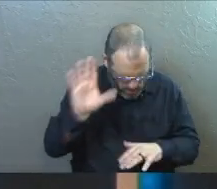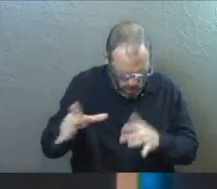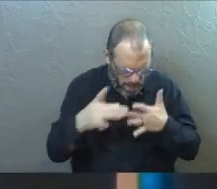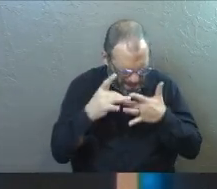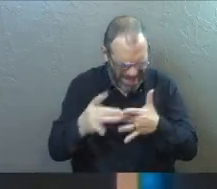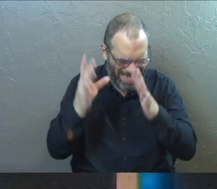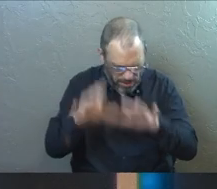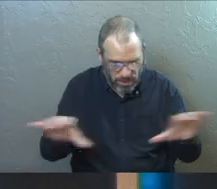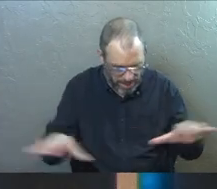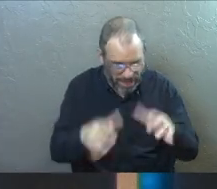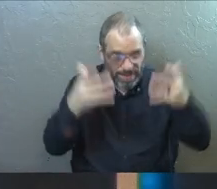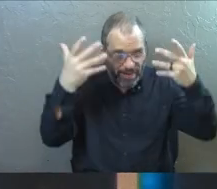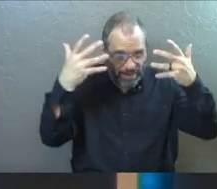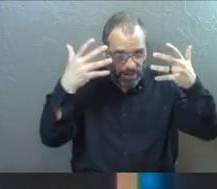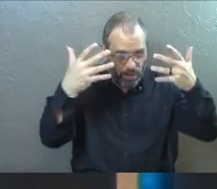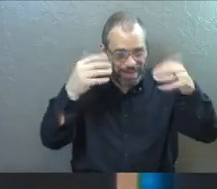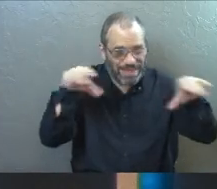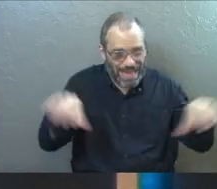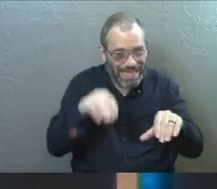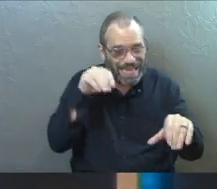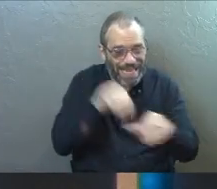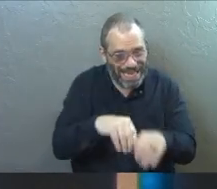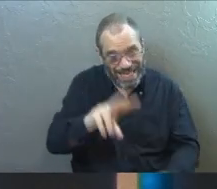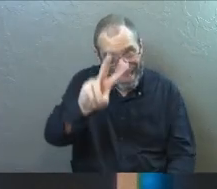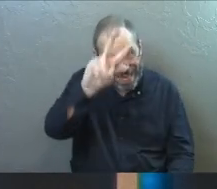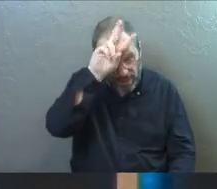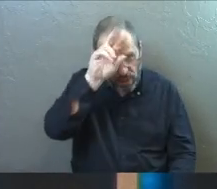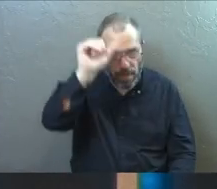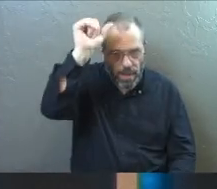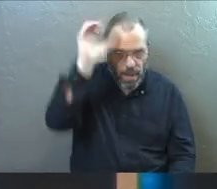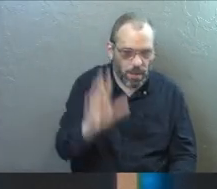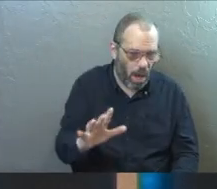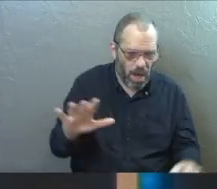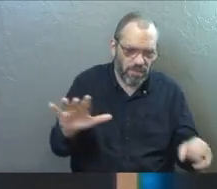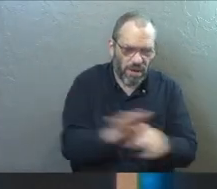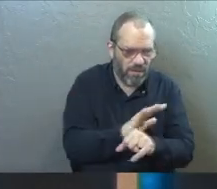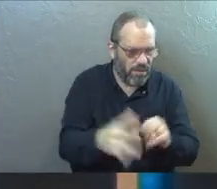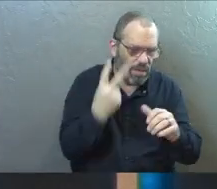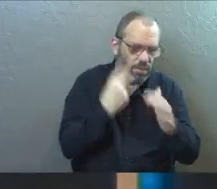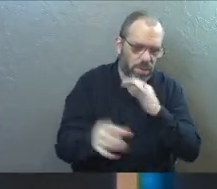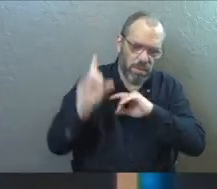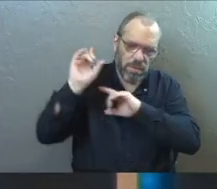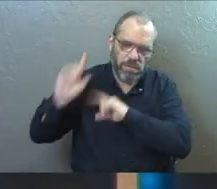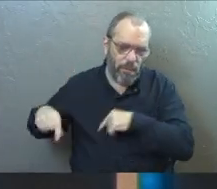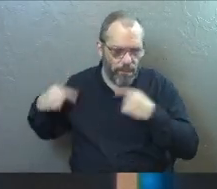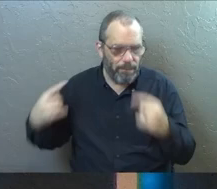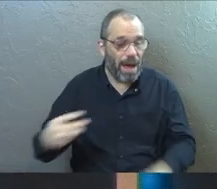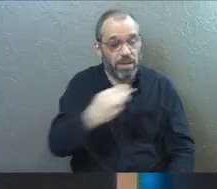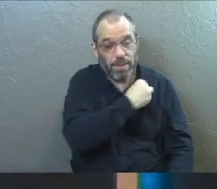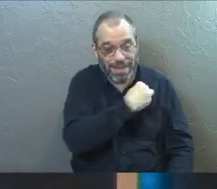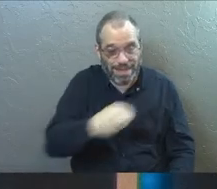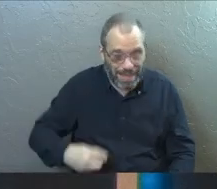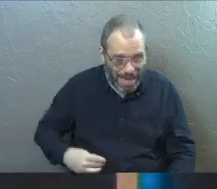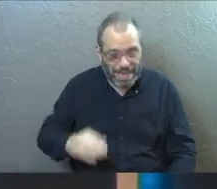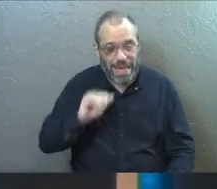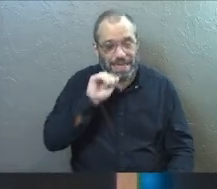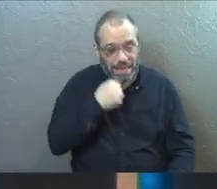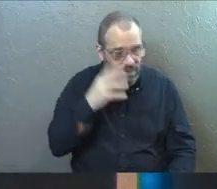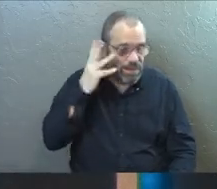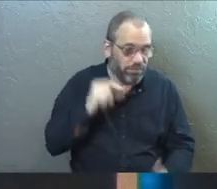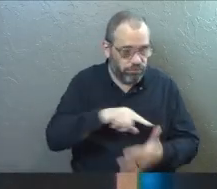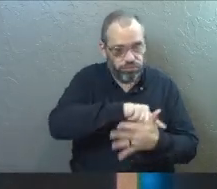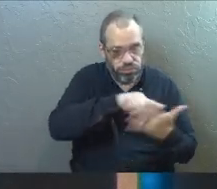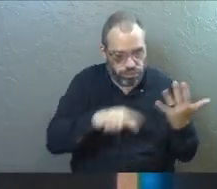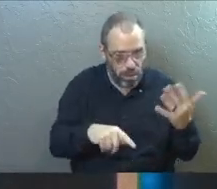did to Jesus was done in ignorance. But God was fulfilling what all the prophets had foretold about the Messiah, that he must suffer these things.